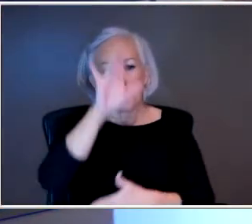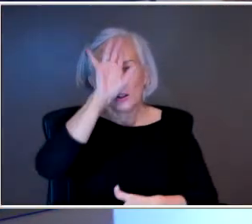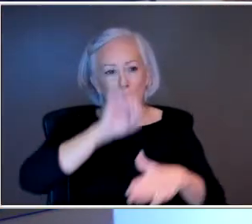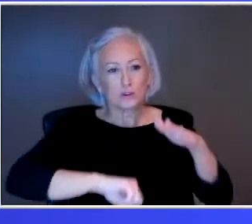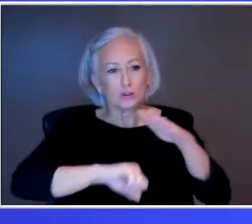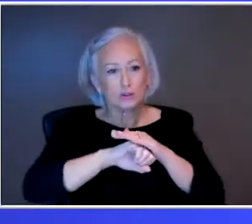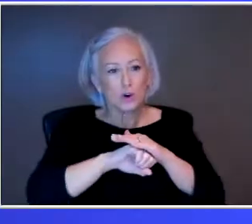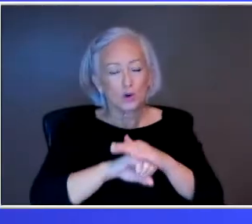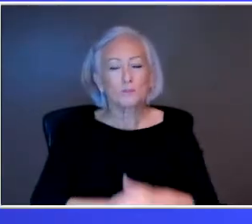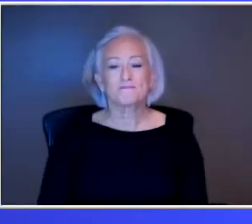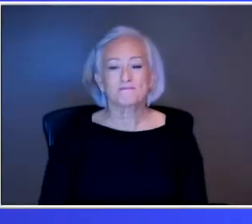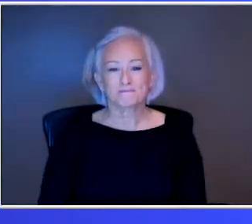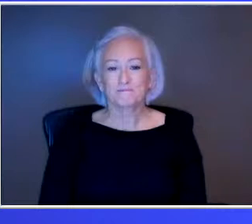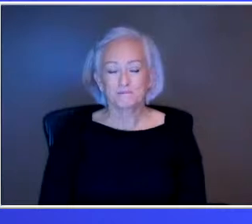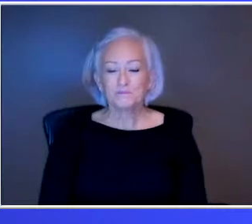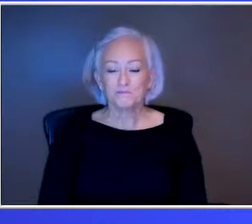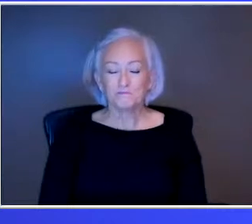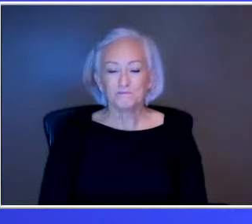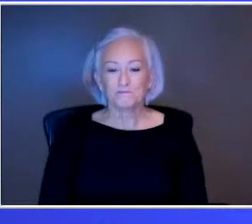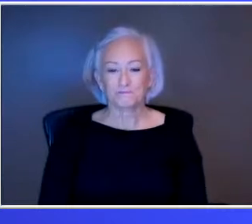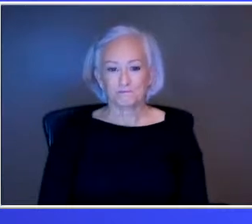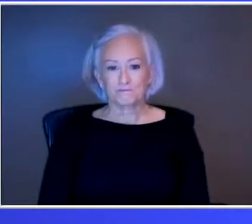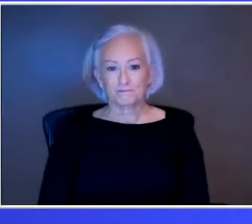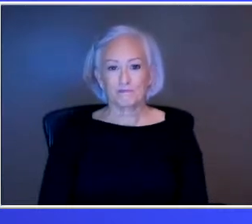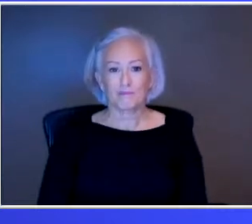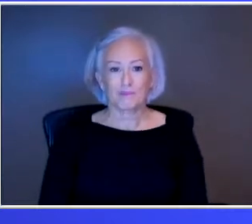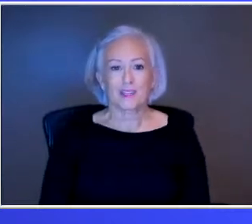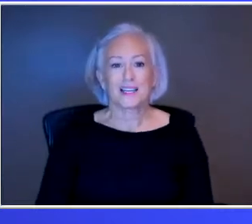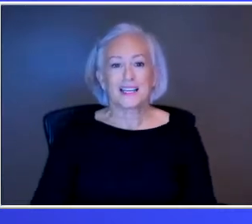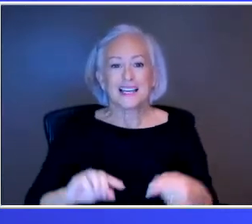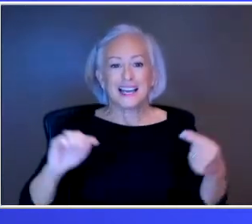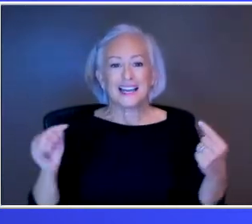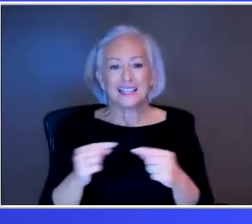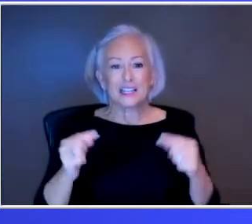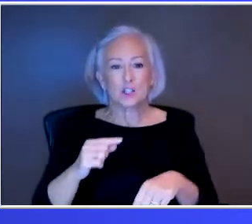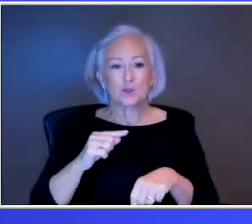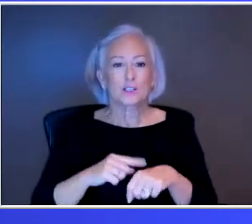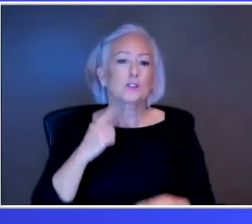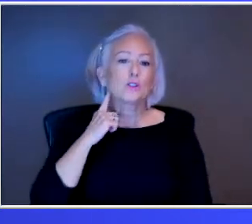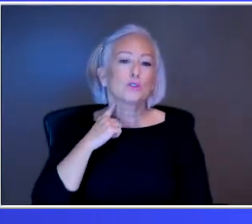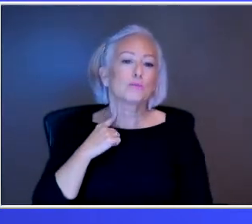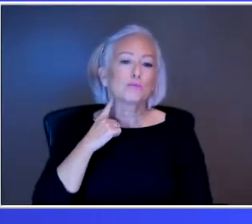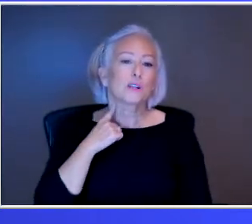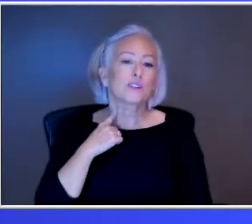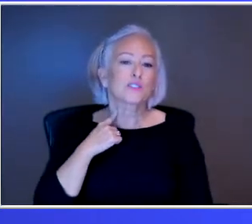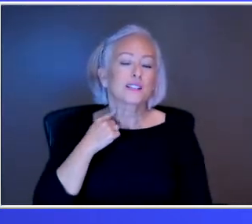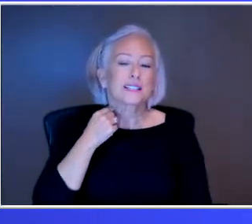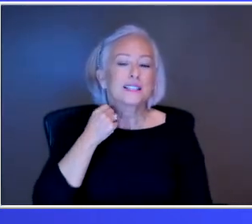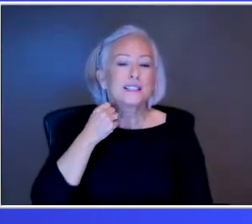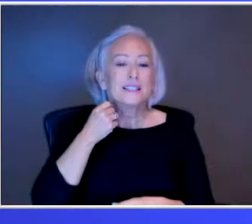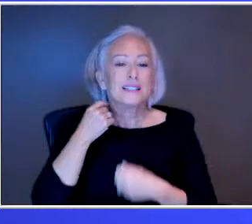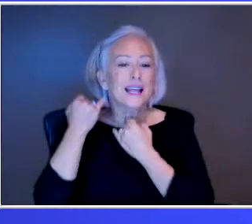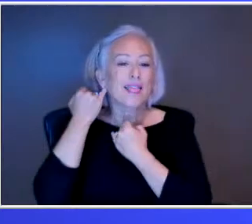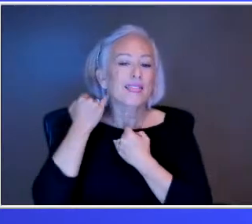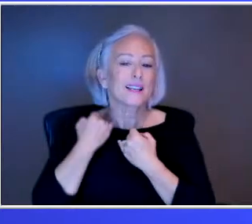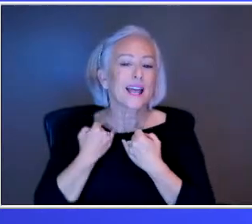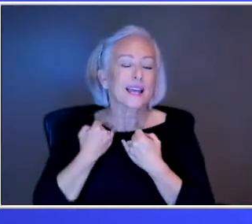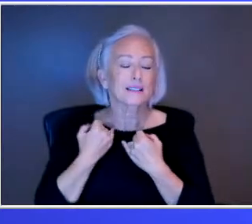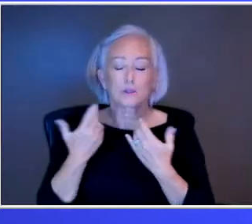Yeah, there was an injury to the blood vessel in the neck. The question is, what caused the injury to the blood vessel in the neck?